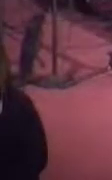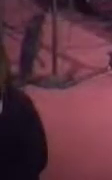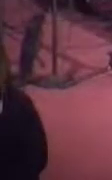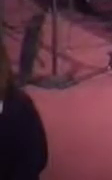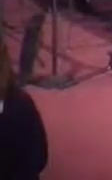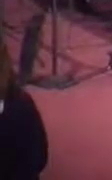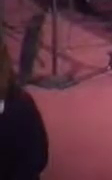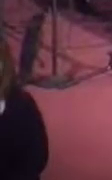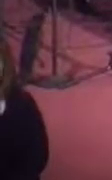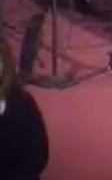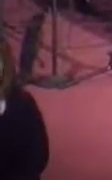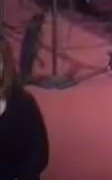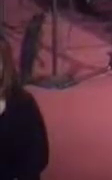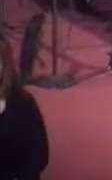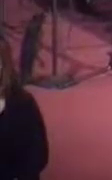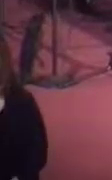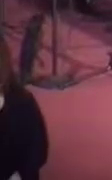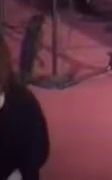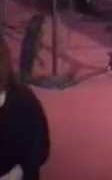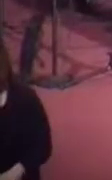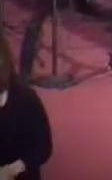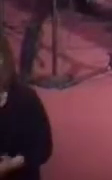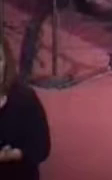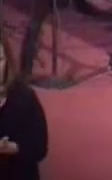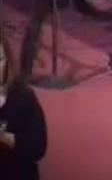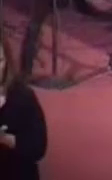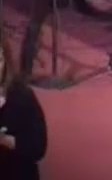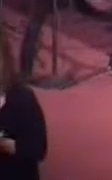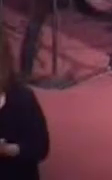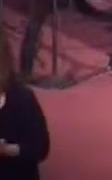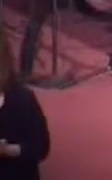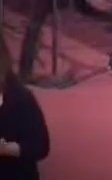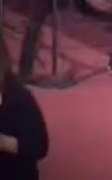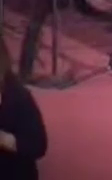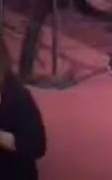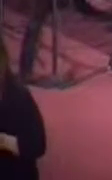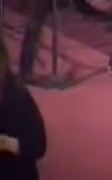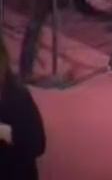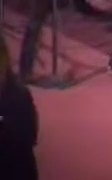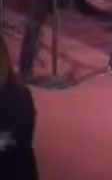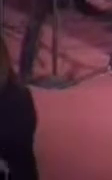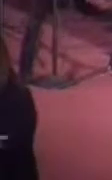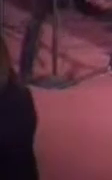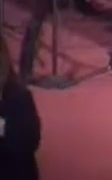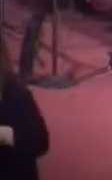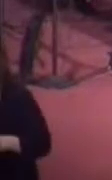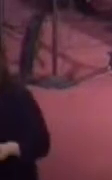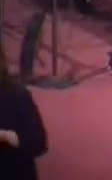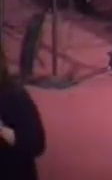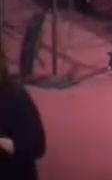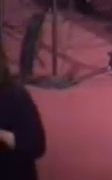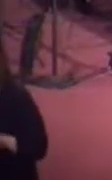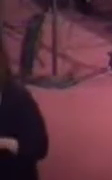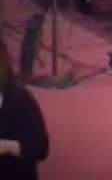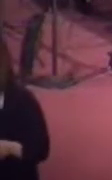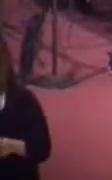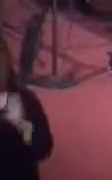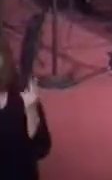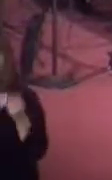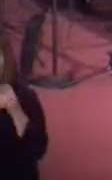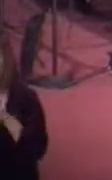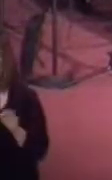the Israelites from punishing other people other than the one who committed the crime, which is the right thing to do. And then look at the victory in verse